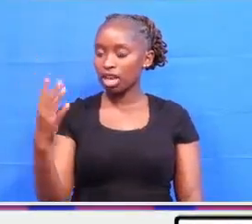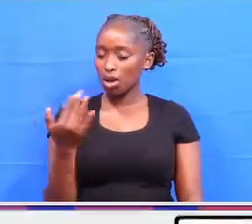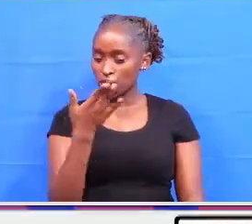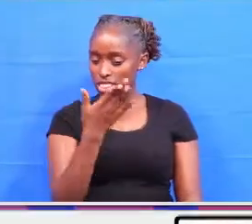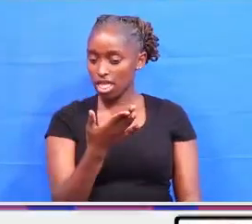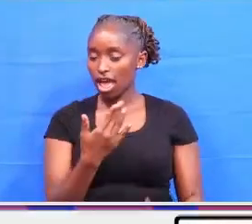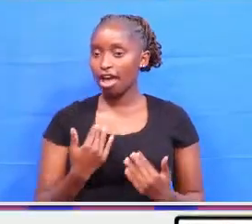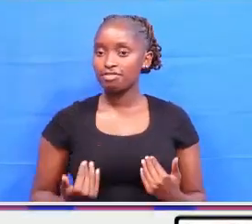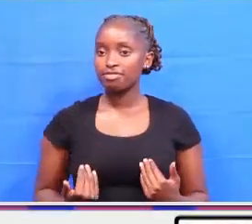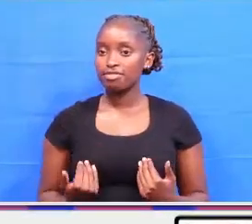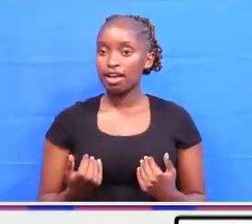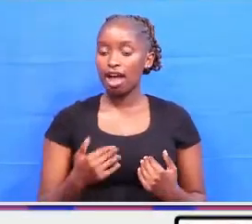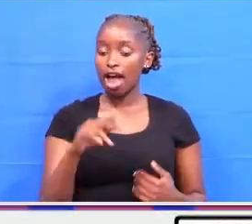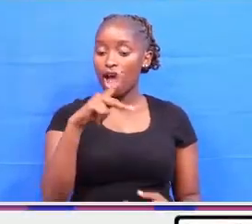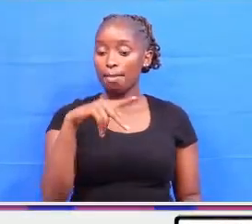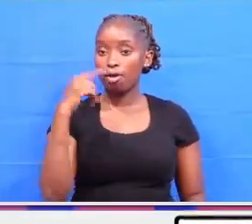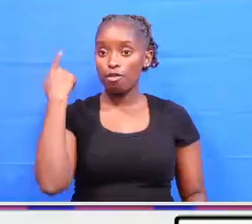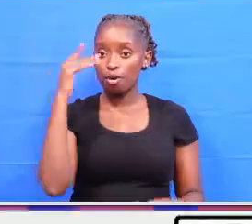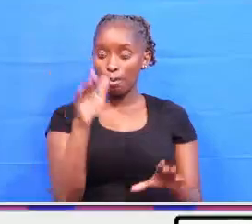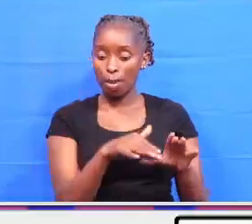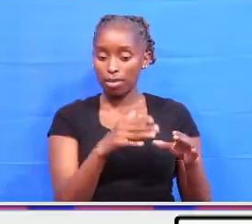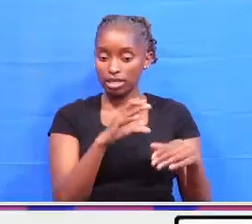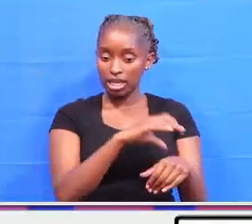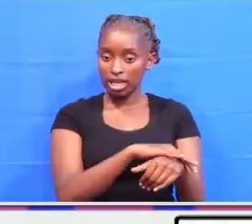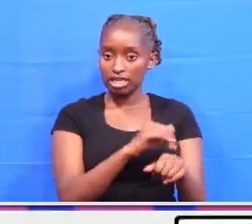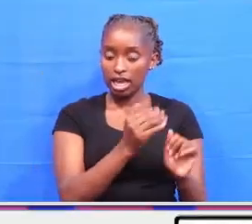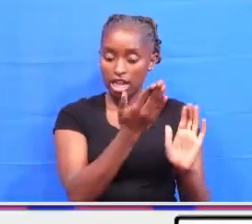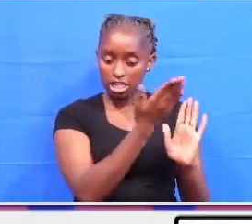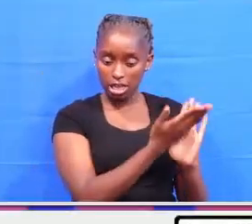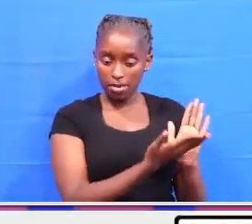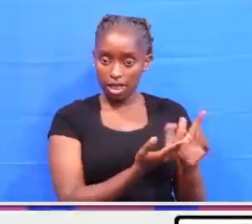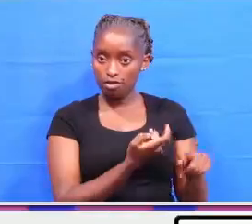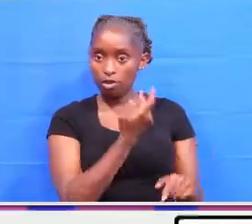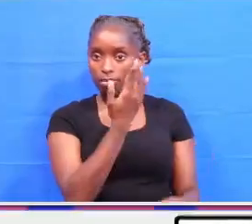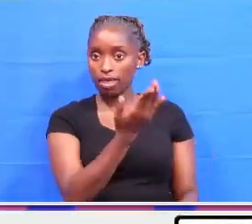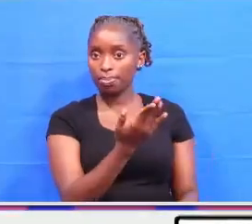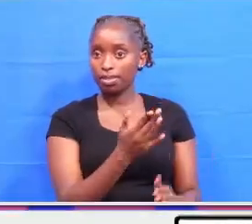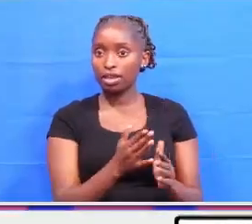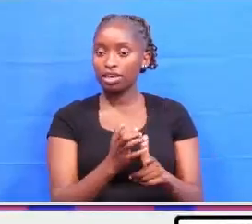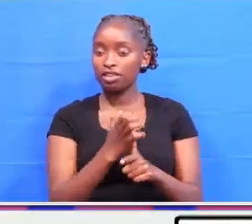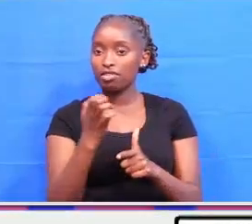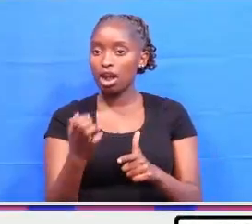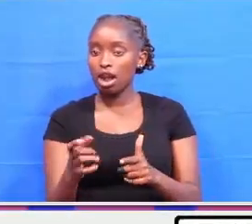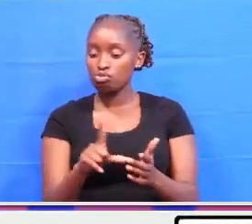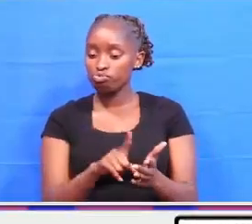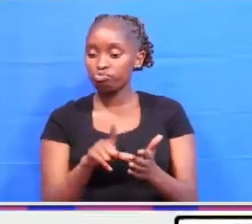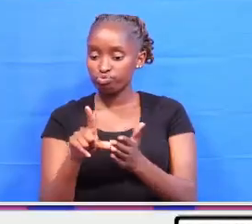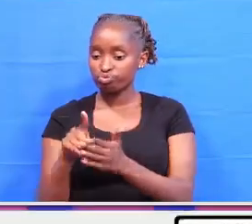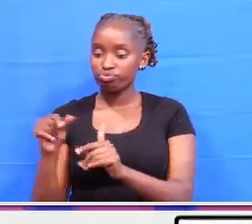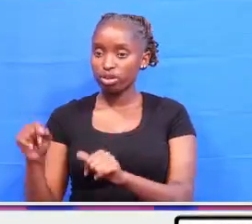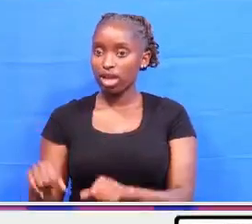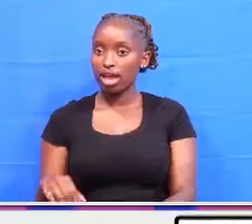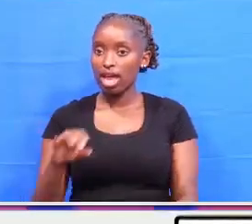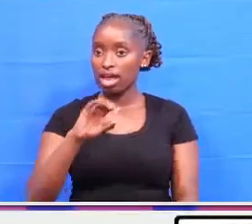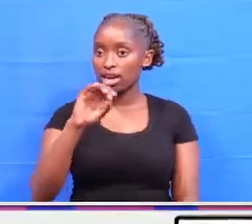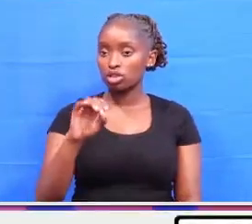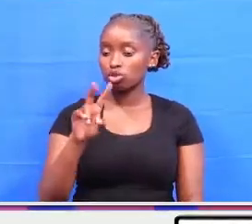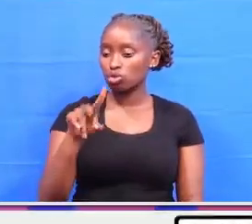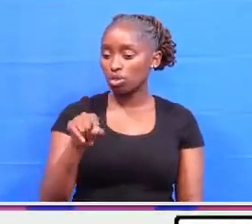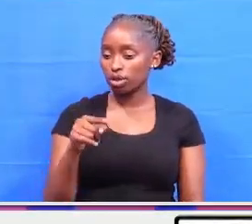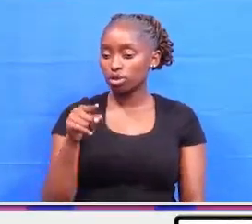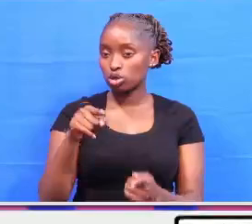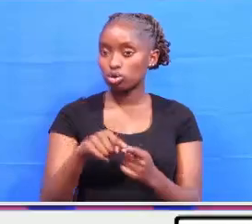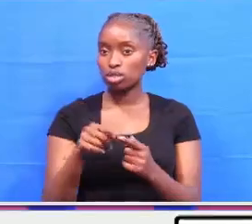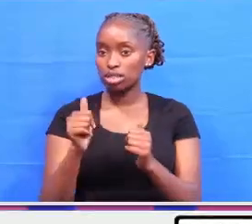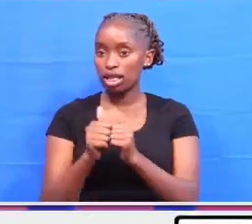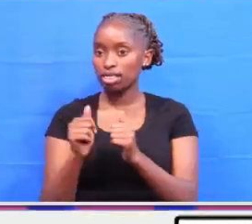an app for my members. So they're able to get their statements from there, and they're also able to borrow again the range of 2,000 to